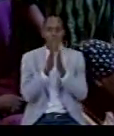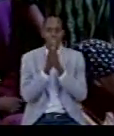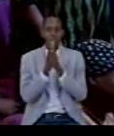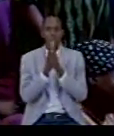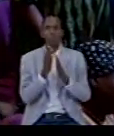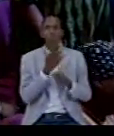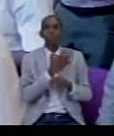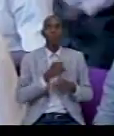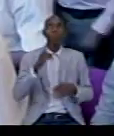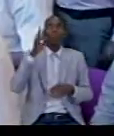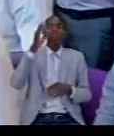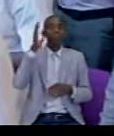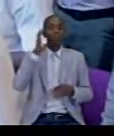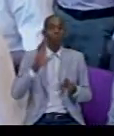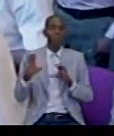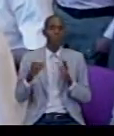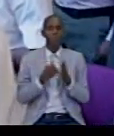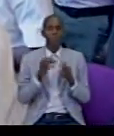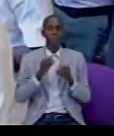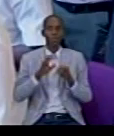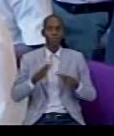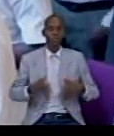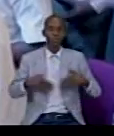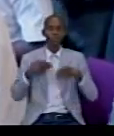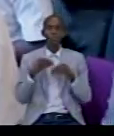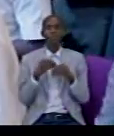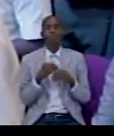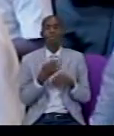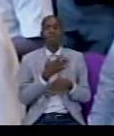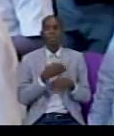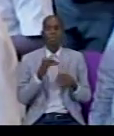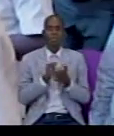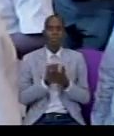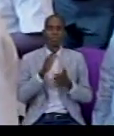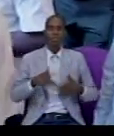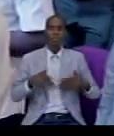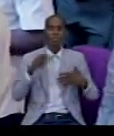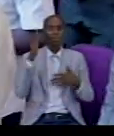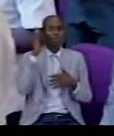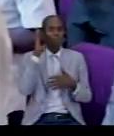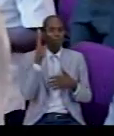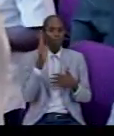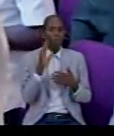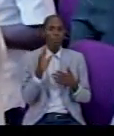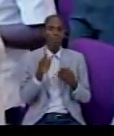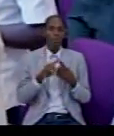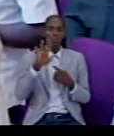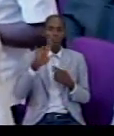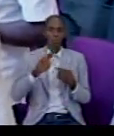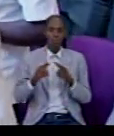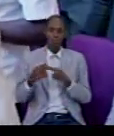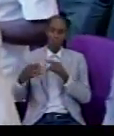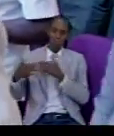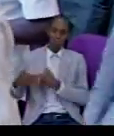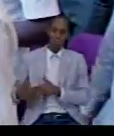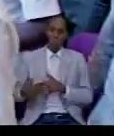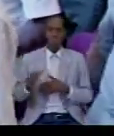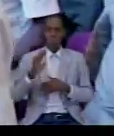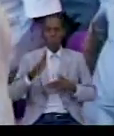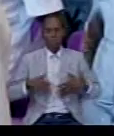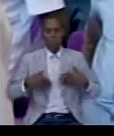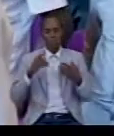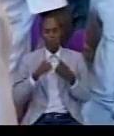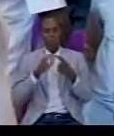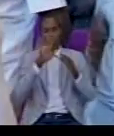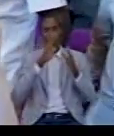he will do it in your life. That your life to your neighbors, your life to your community,